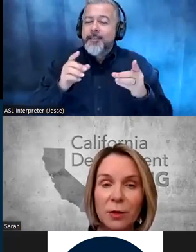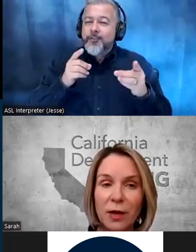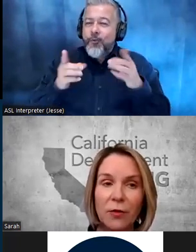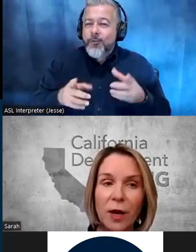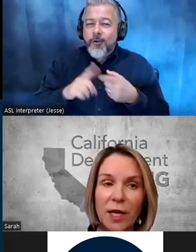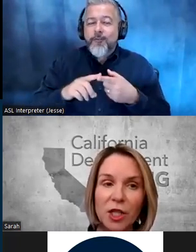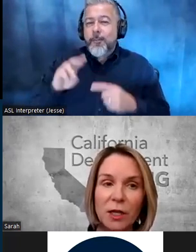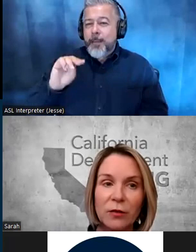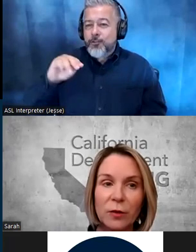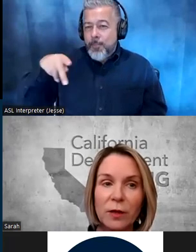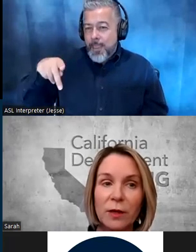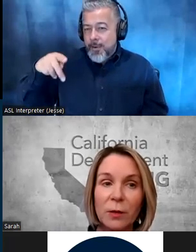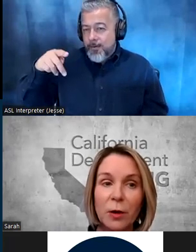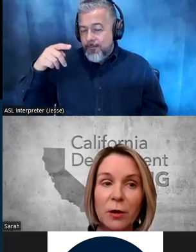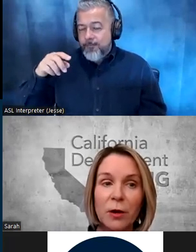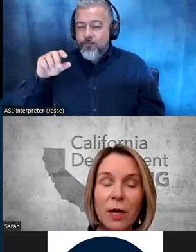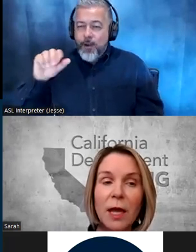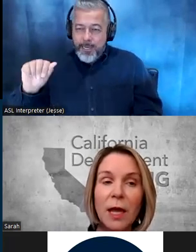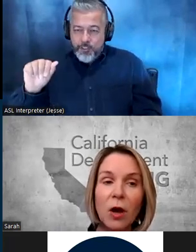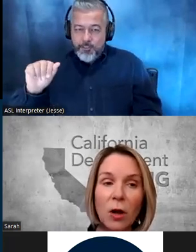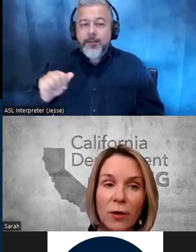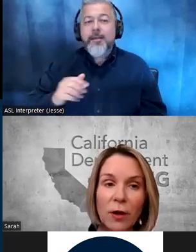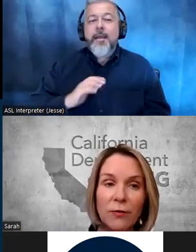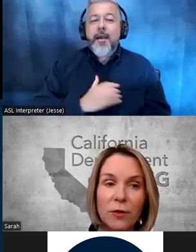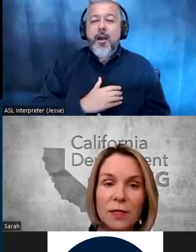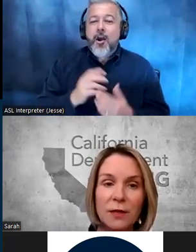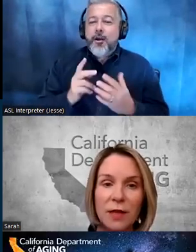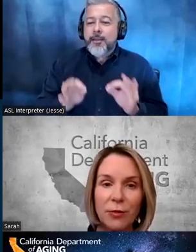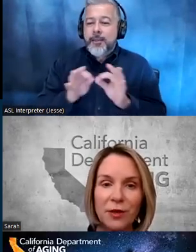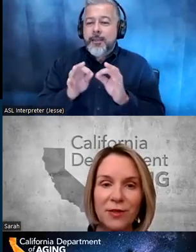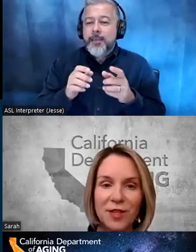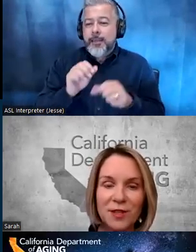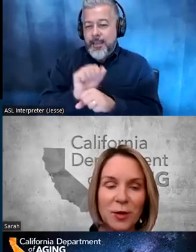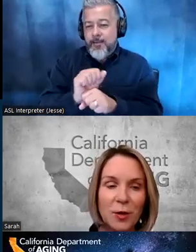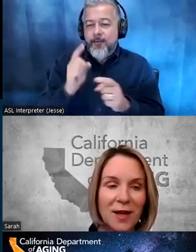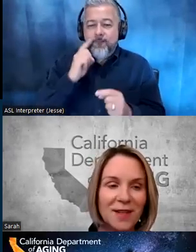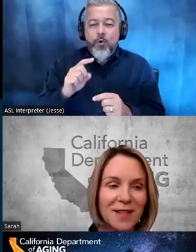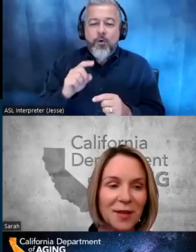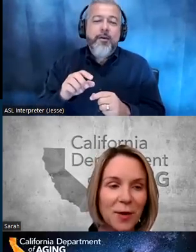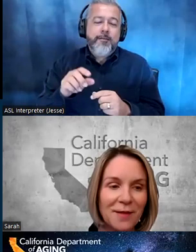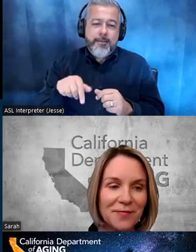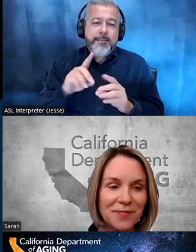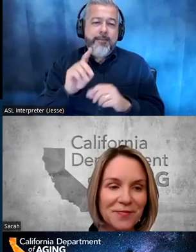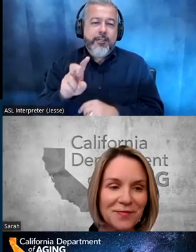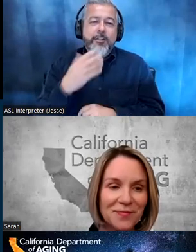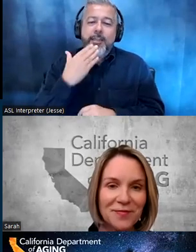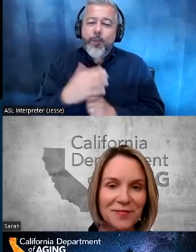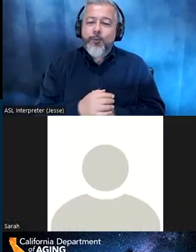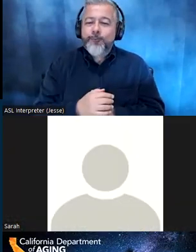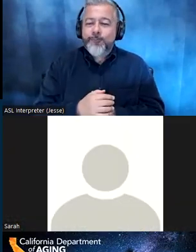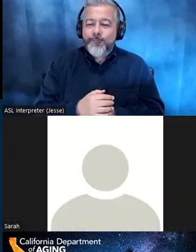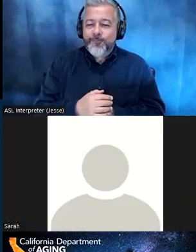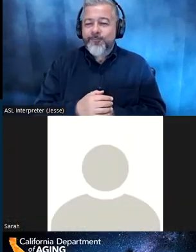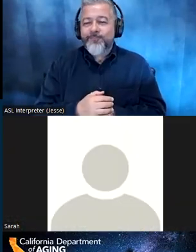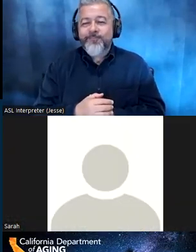Master Plan for Aging and is really a key partner in all of our efforts in the DAPRI division. So Amanda, take it away.